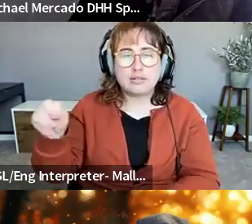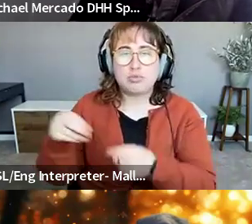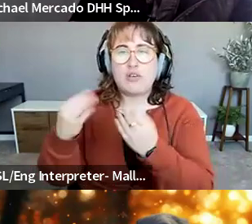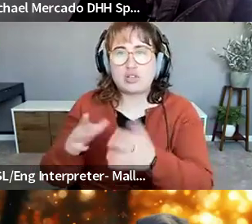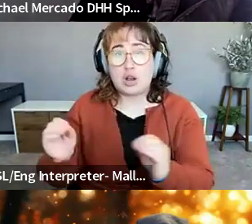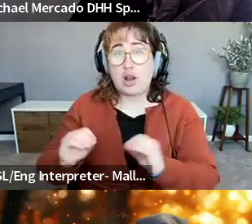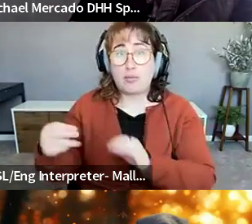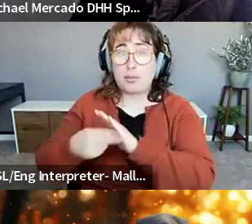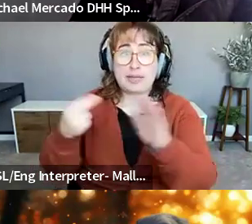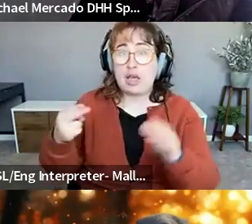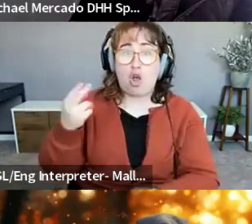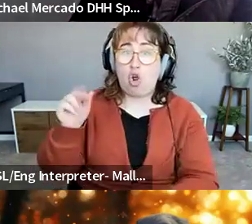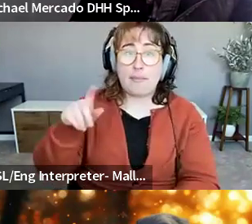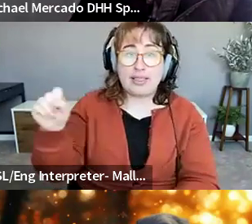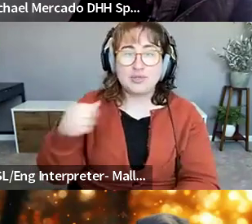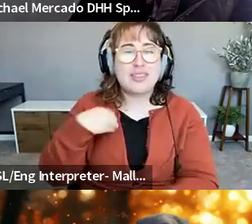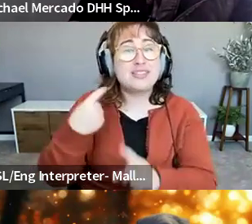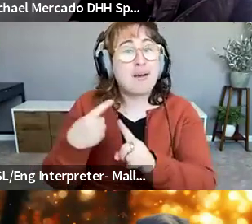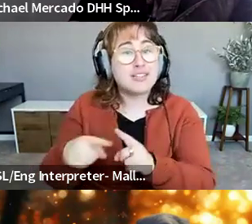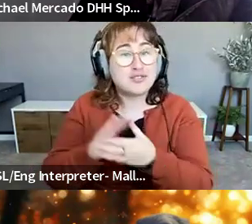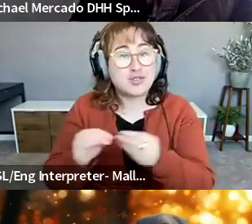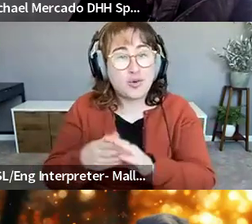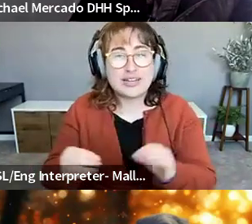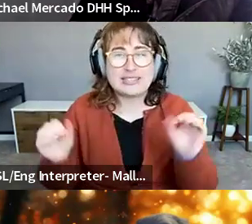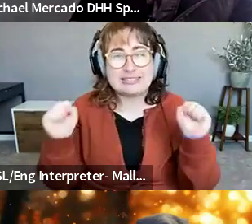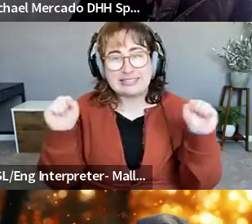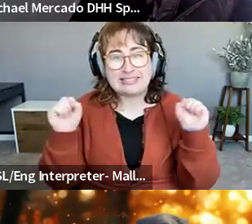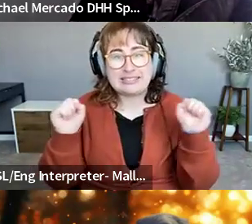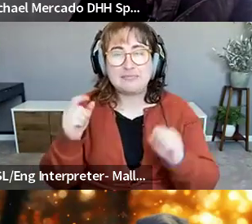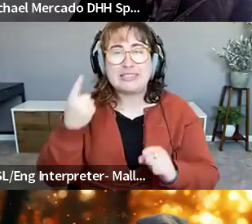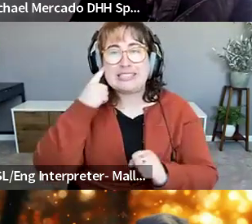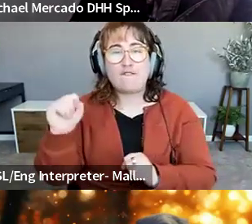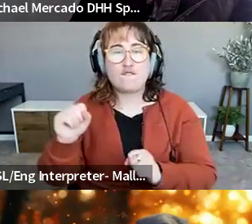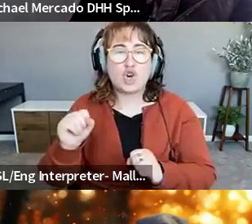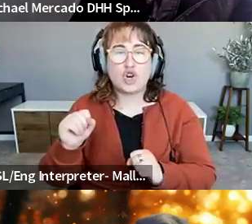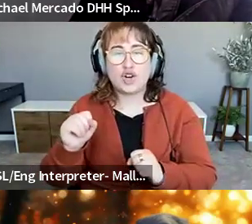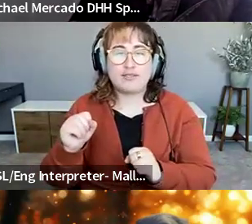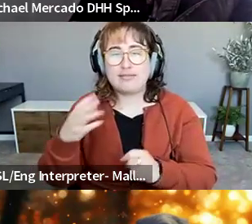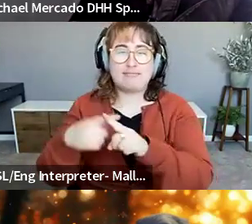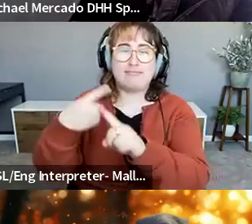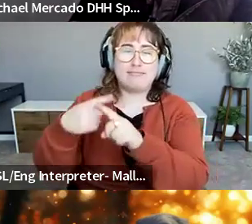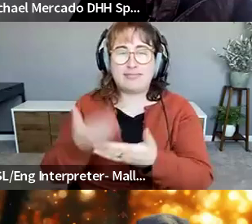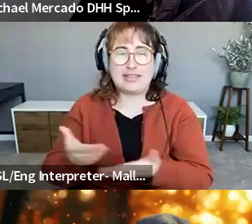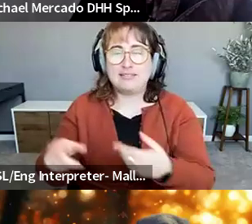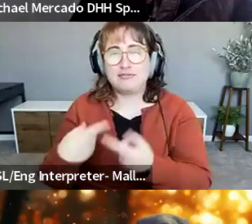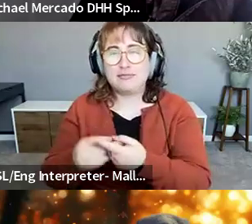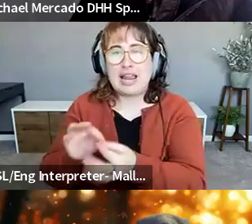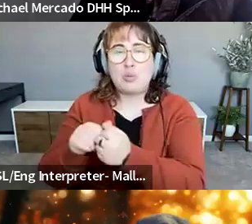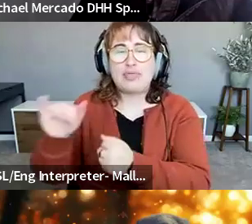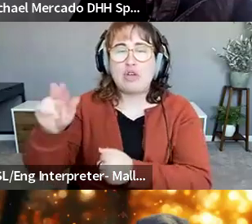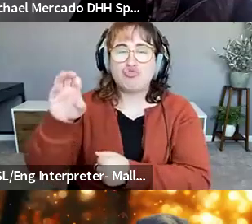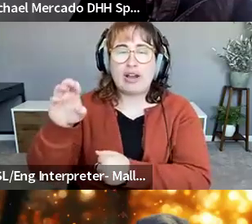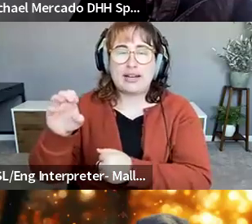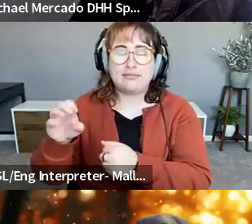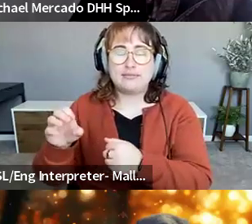So I just wanted to share a positive story, a little silver lining, right, about the rate study, and just how it, what it goes to